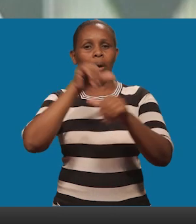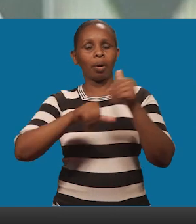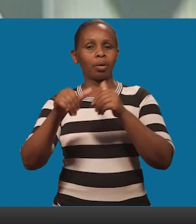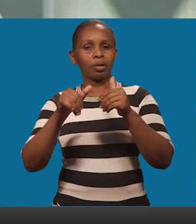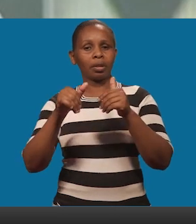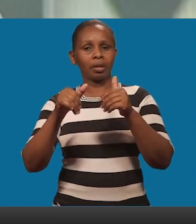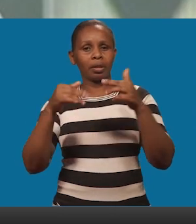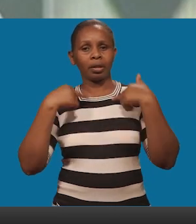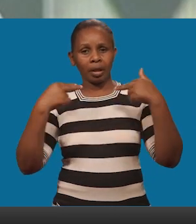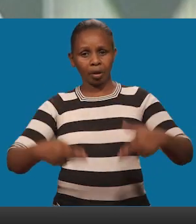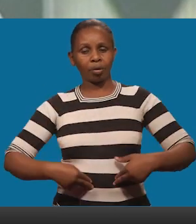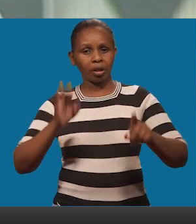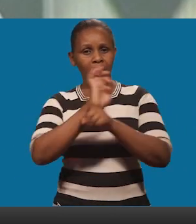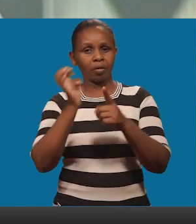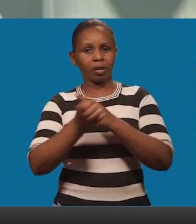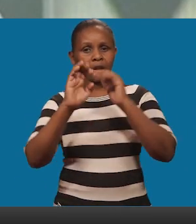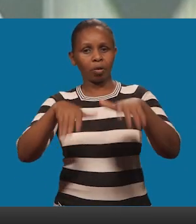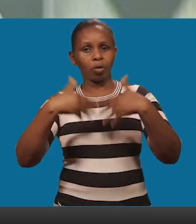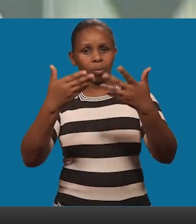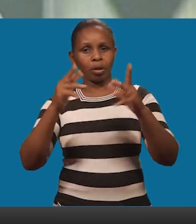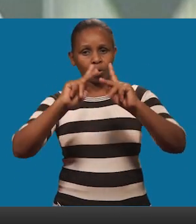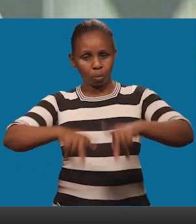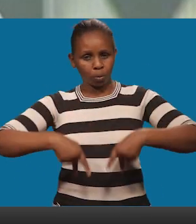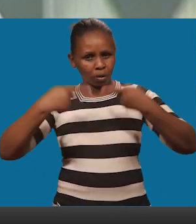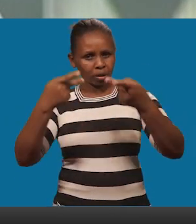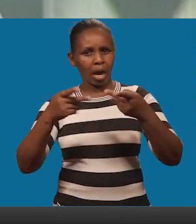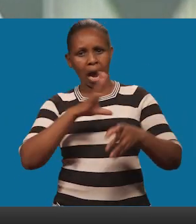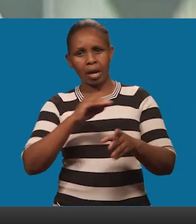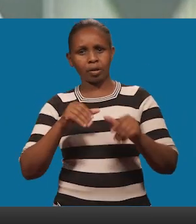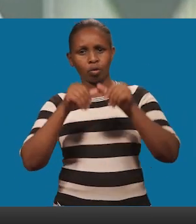and healthy environment that will give way to productivity and progress.